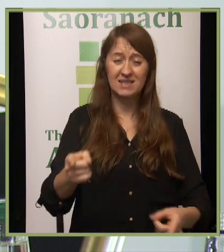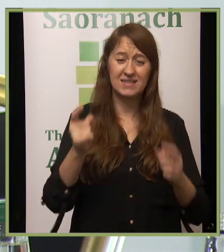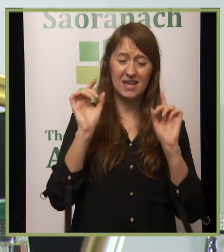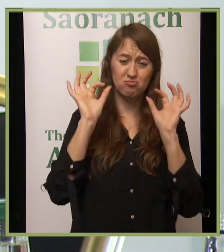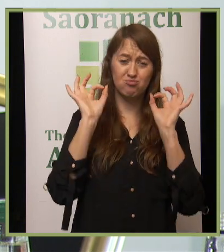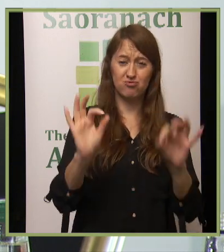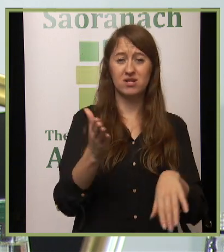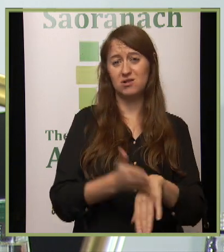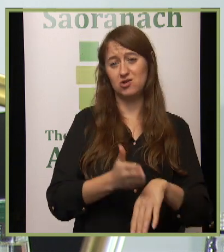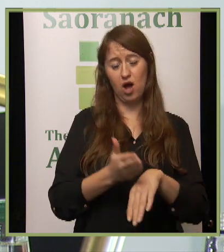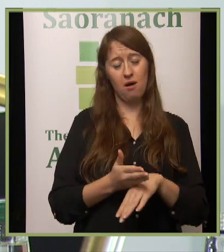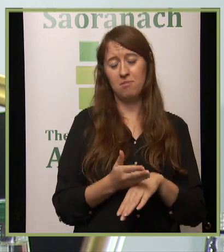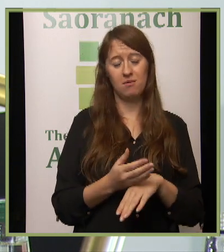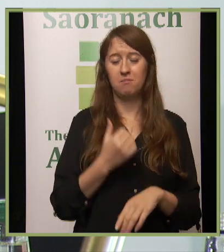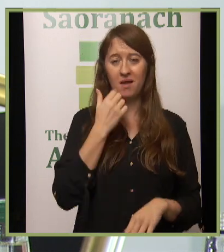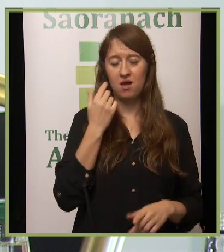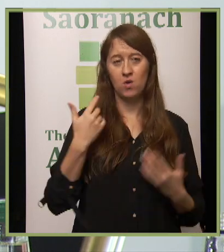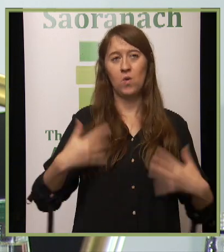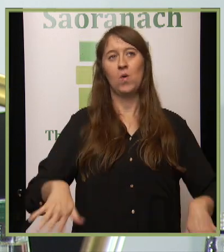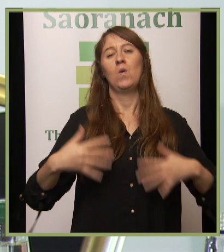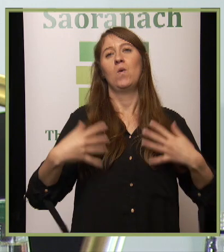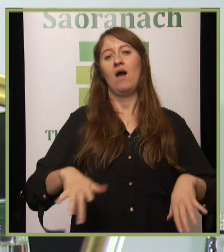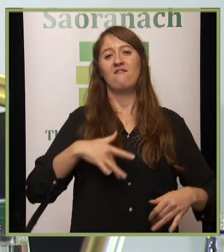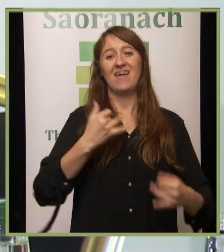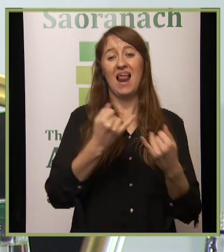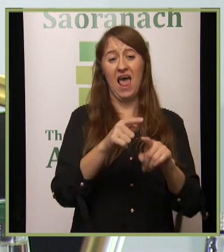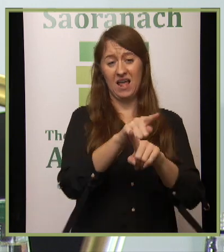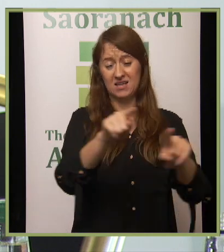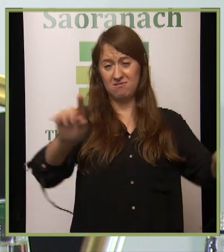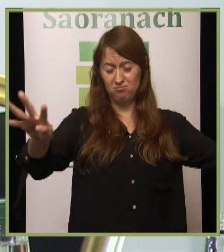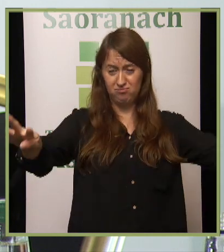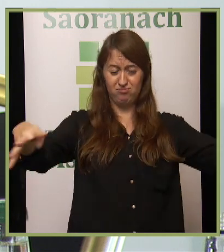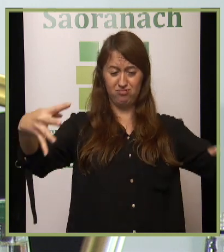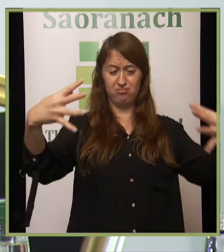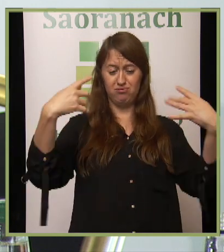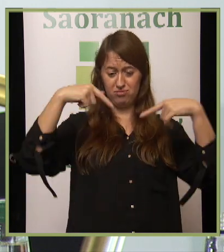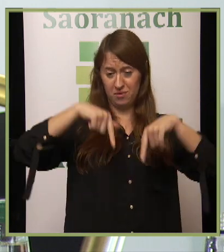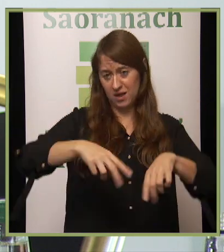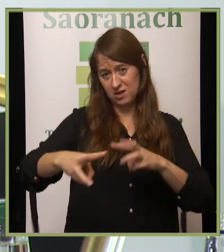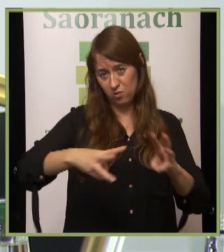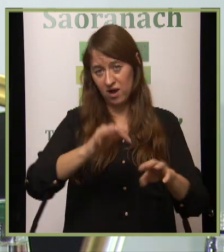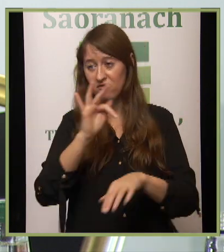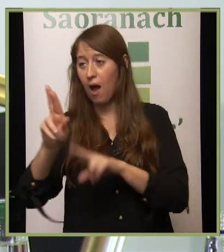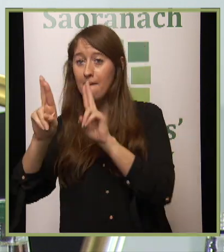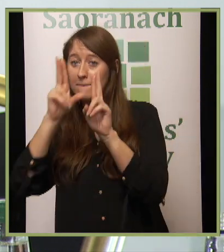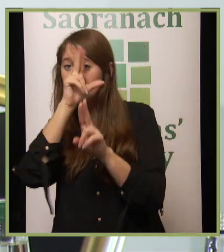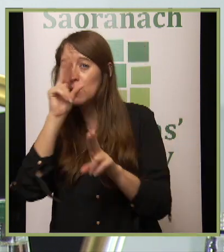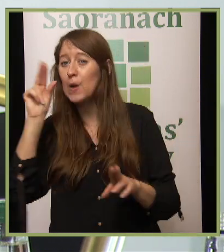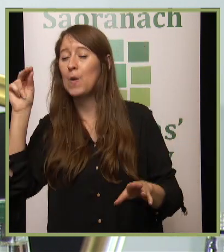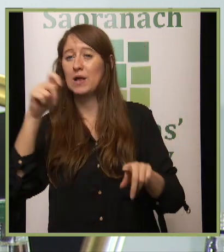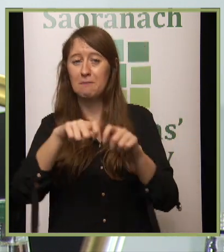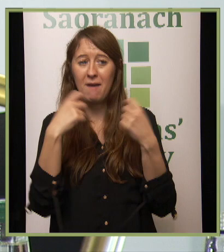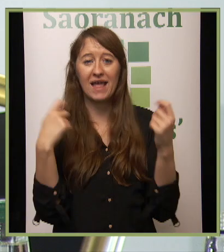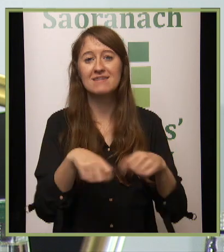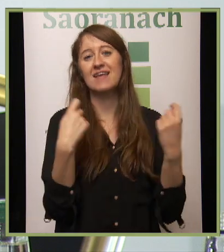job because there's been such attention on this work from the news, the